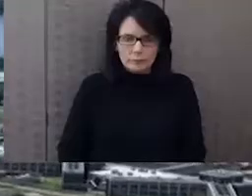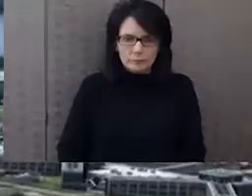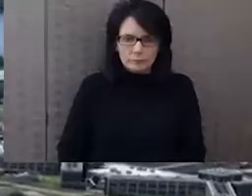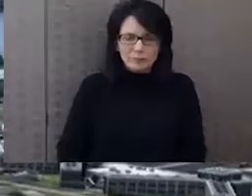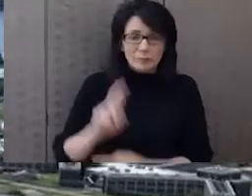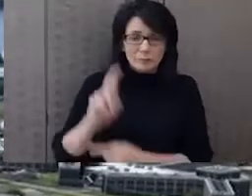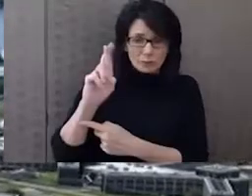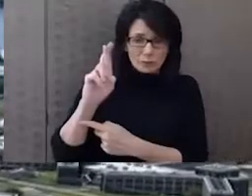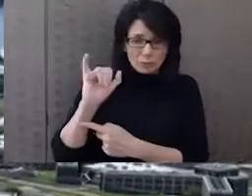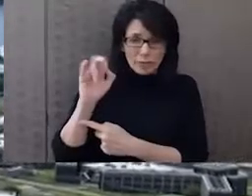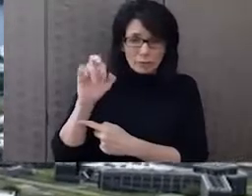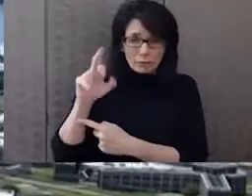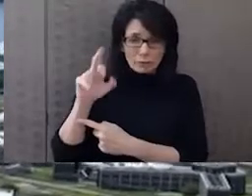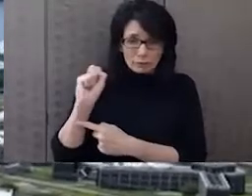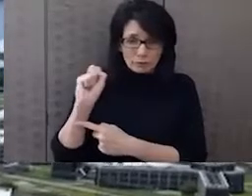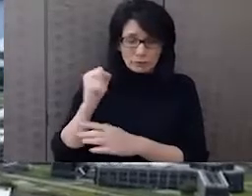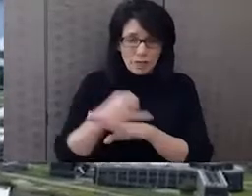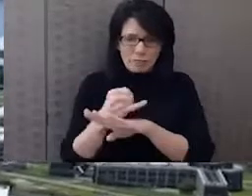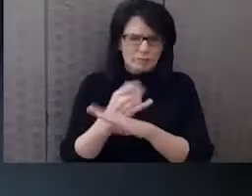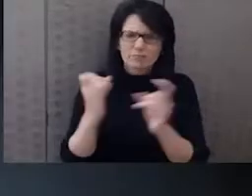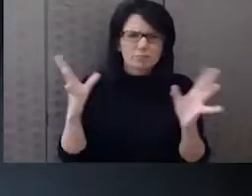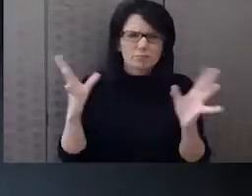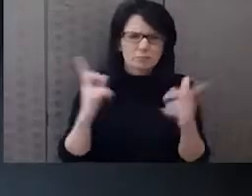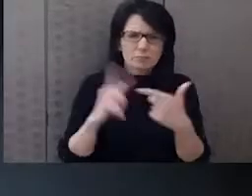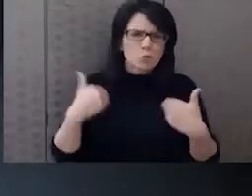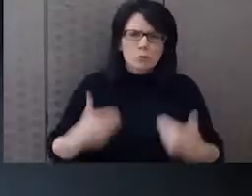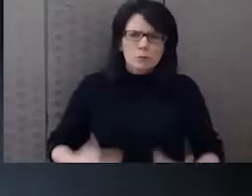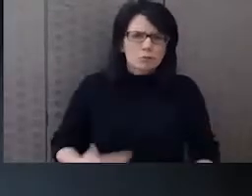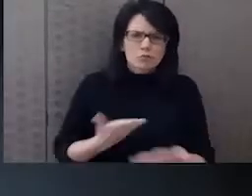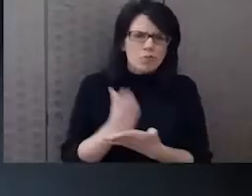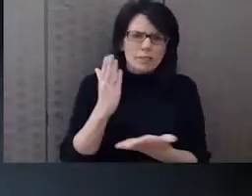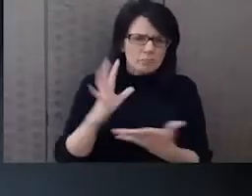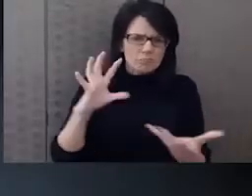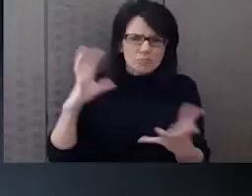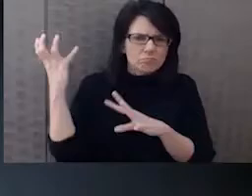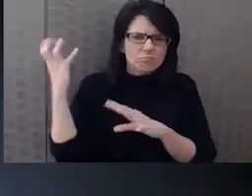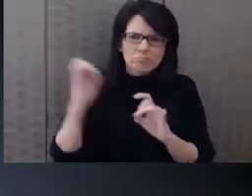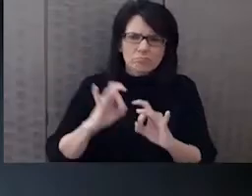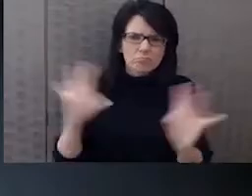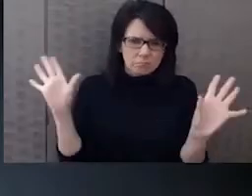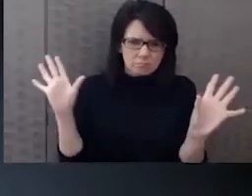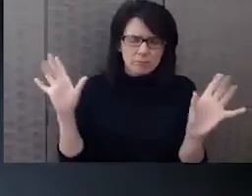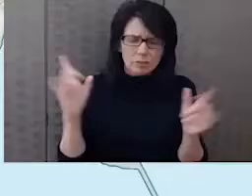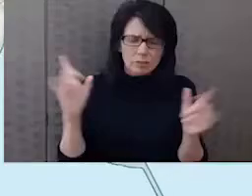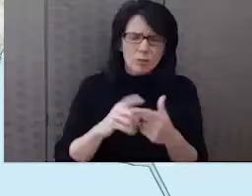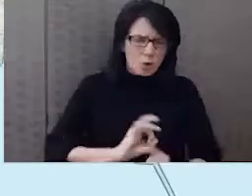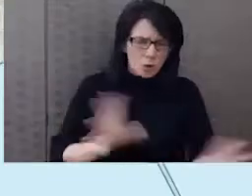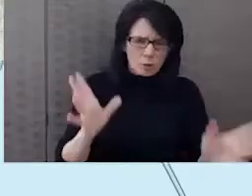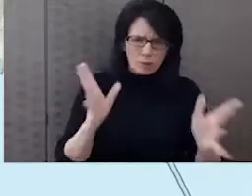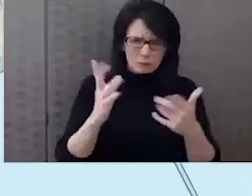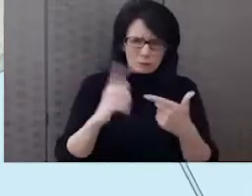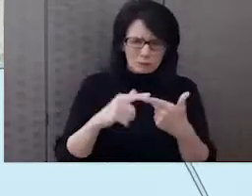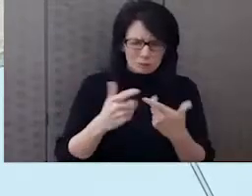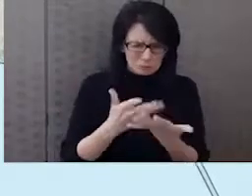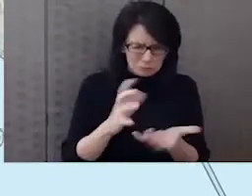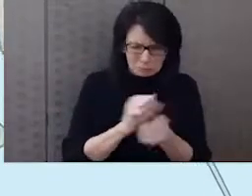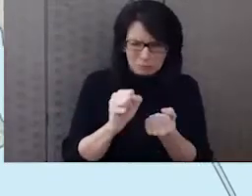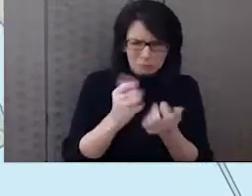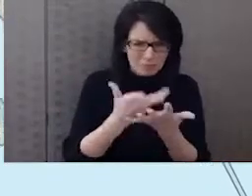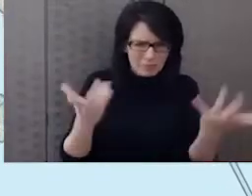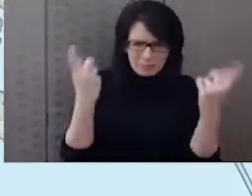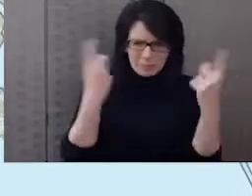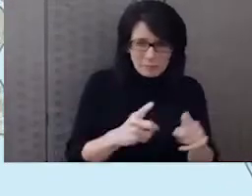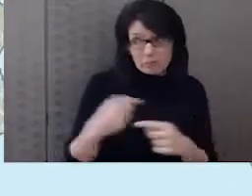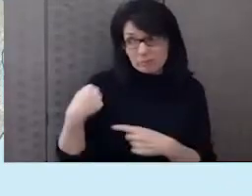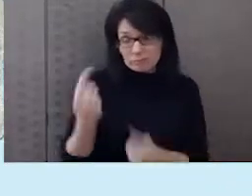Rikers Island is a human rights crisis where brutal, inhumane things happen every day. It has existed for roughly 100